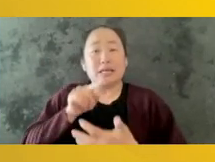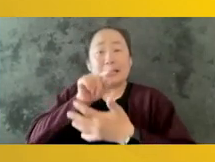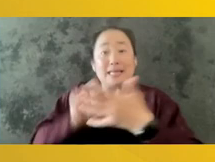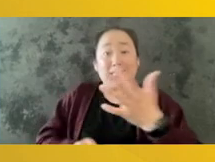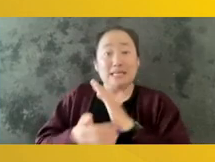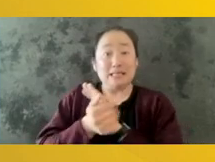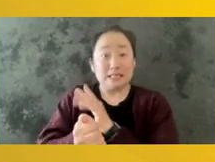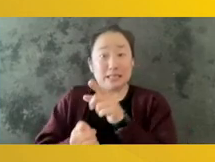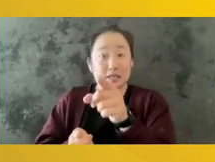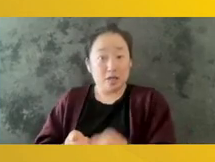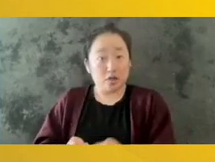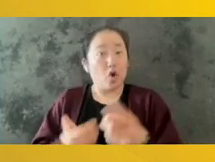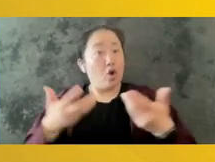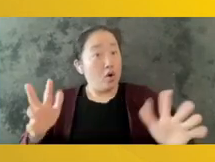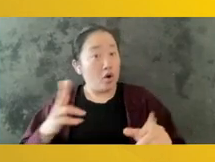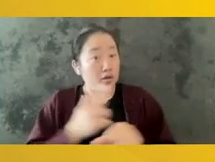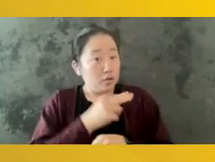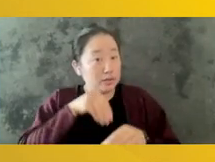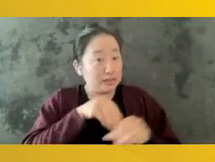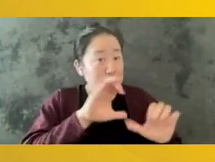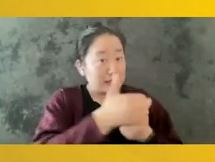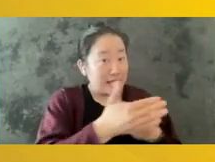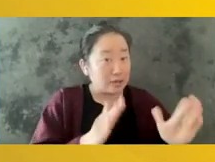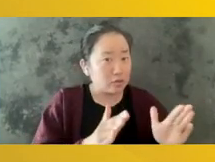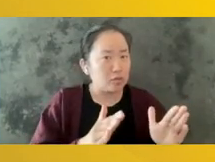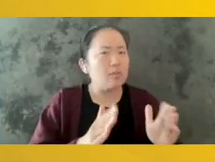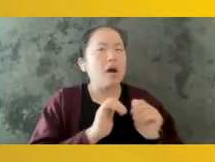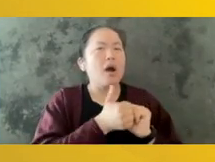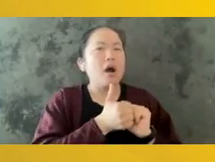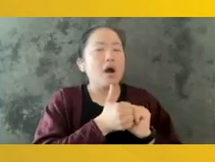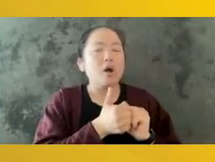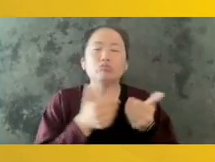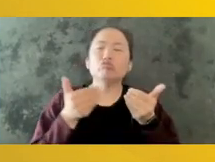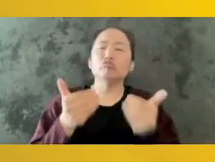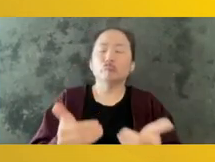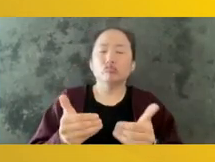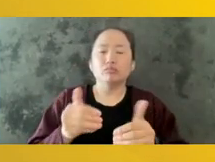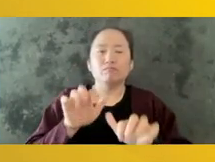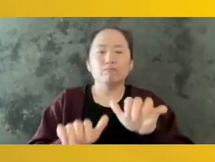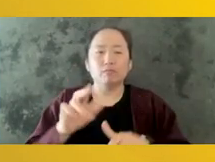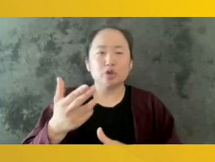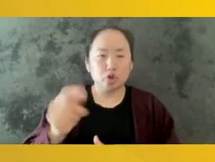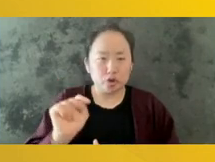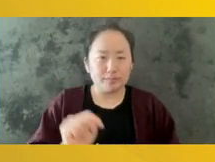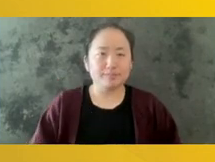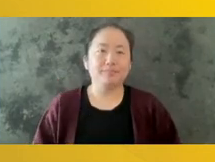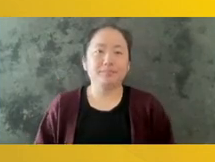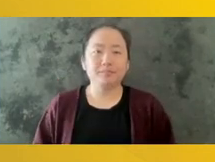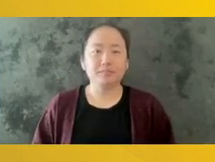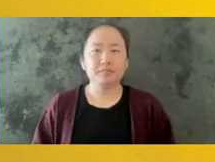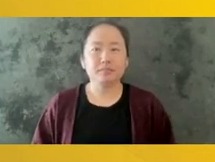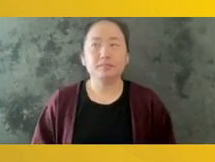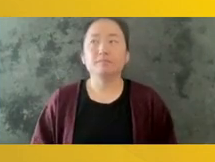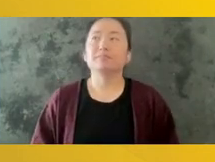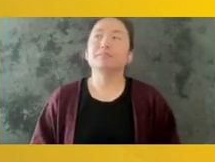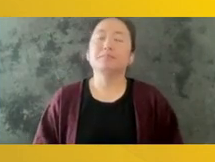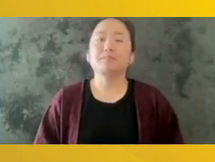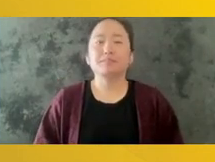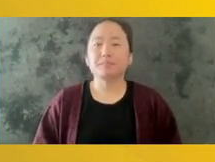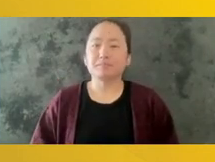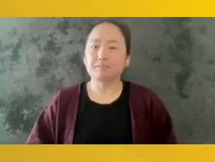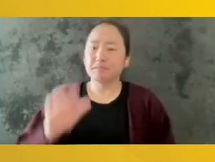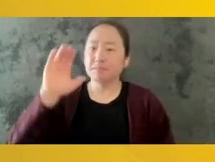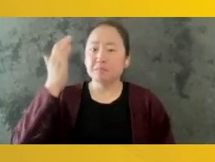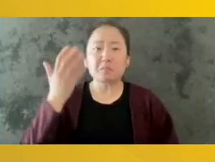ahead and share that in the chat. And I'm just looking. It looks like we already have